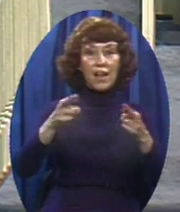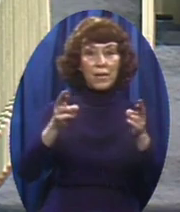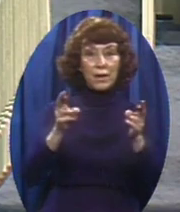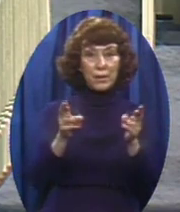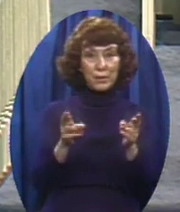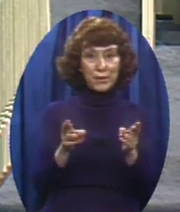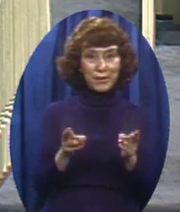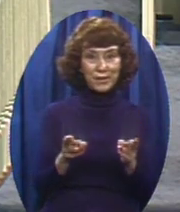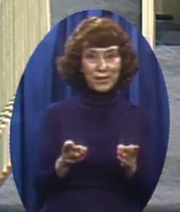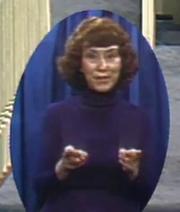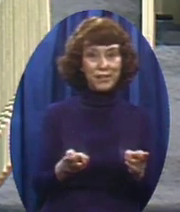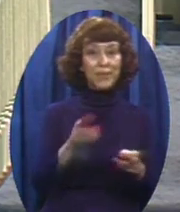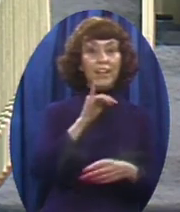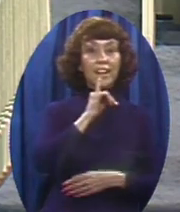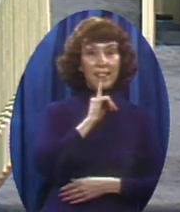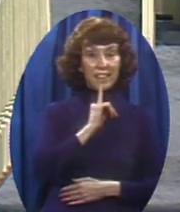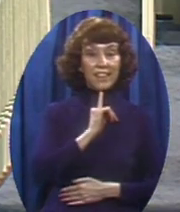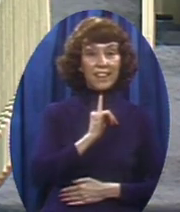room,